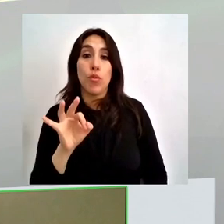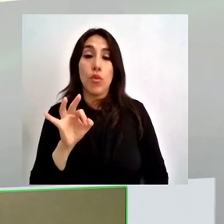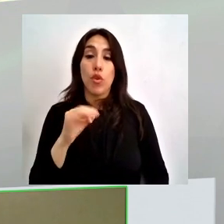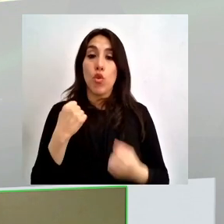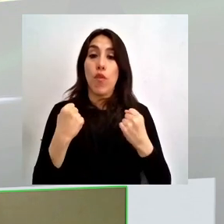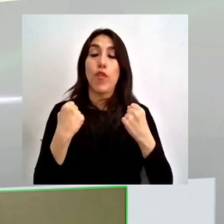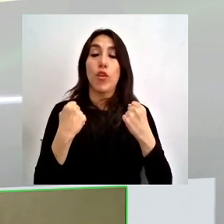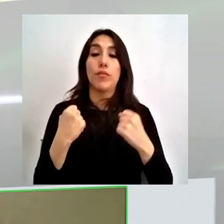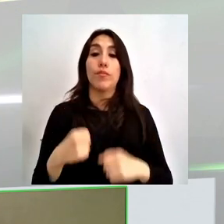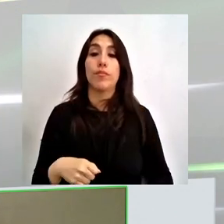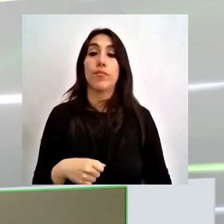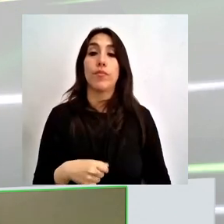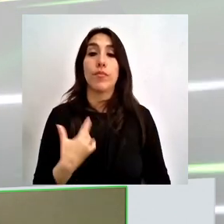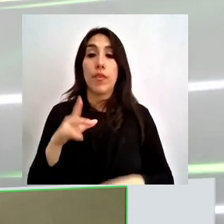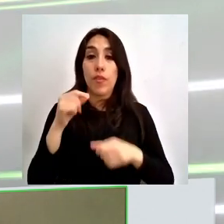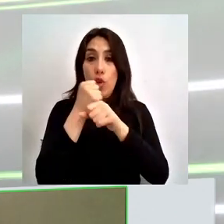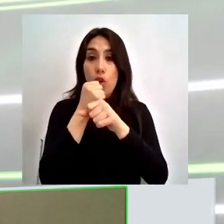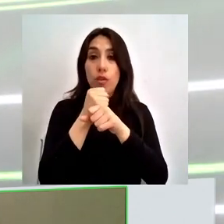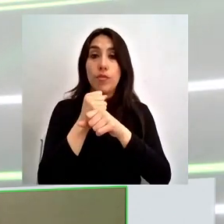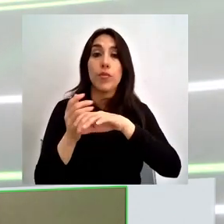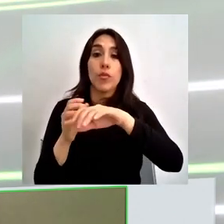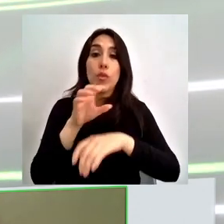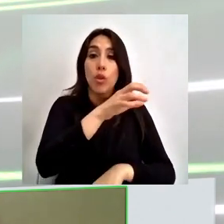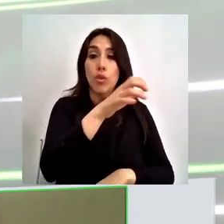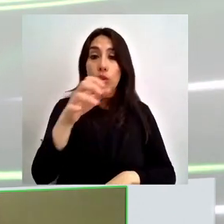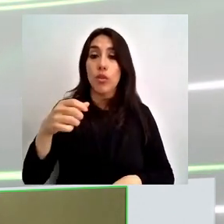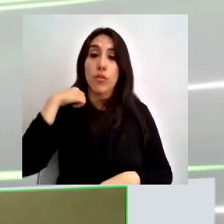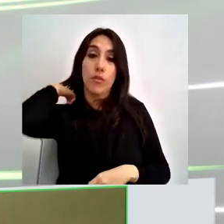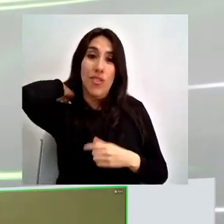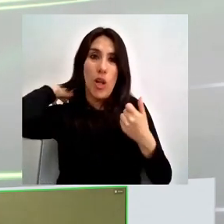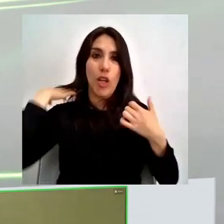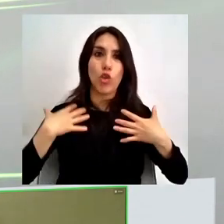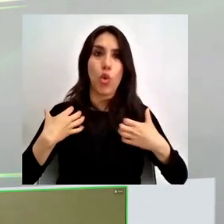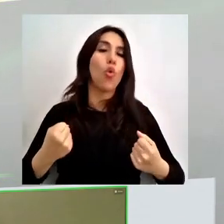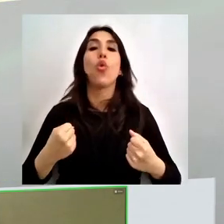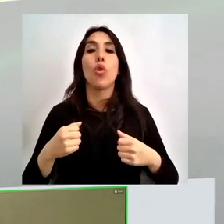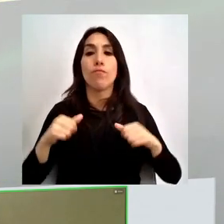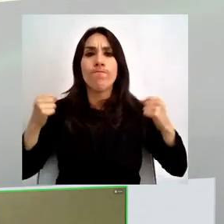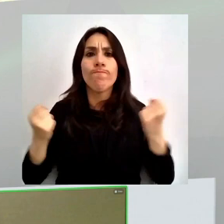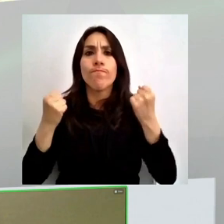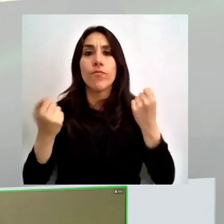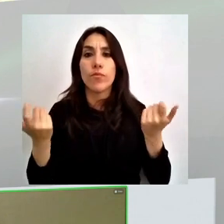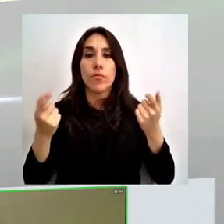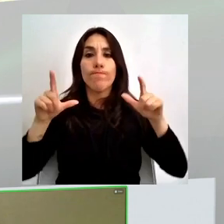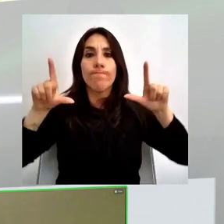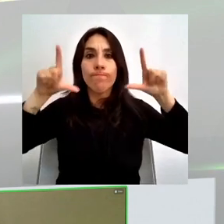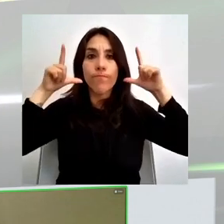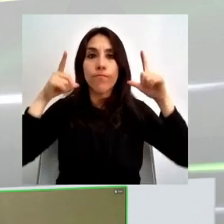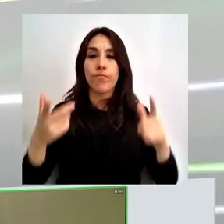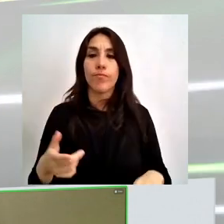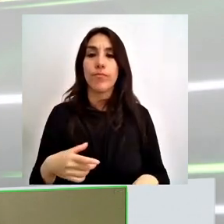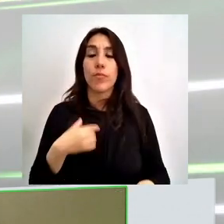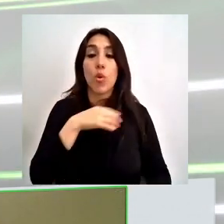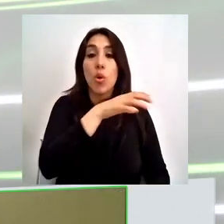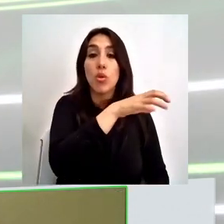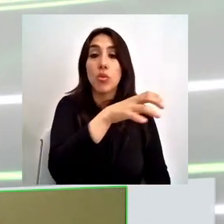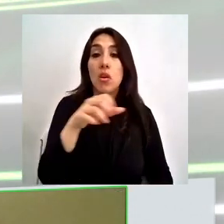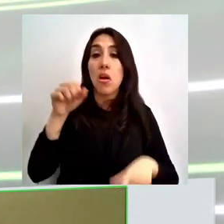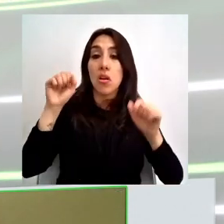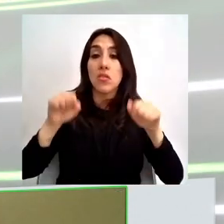So their efforts to promote inclusion can have very high potential impact on their